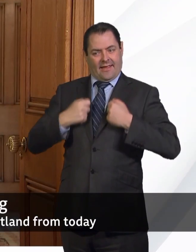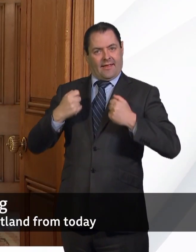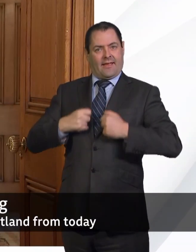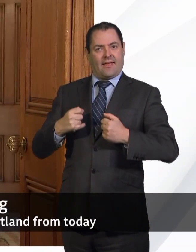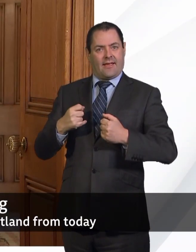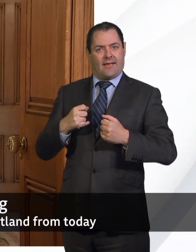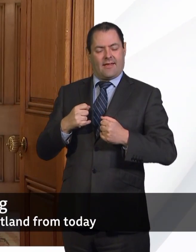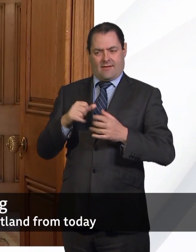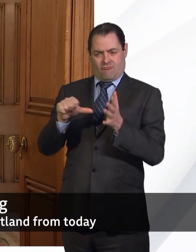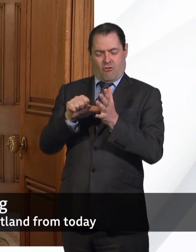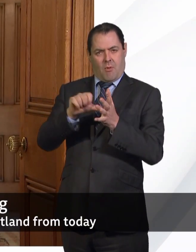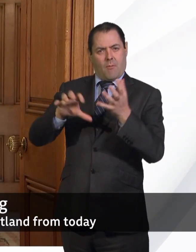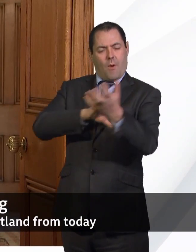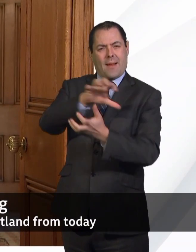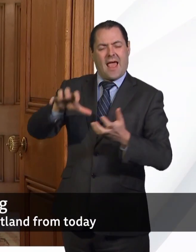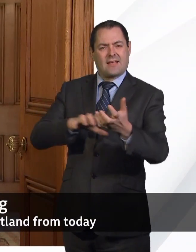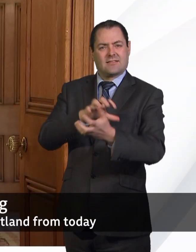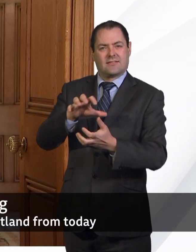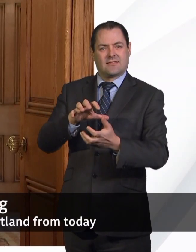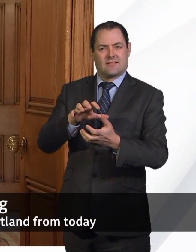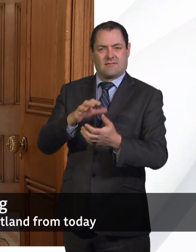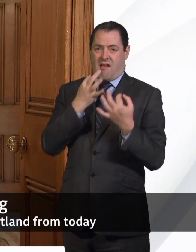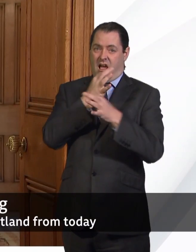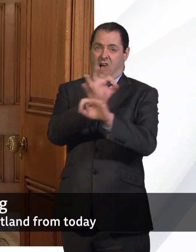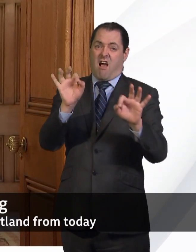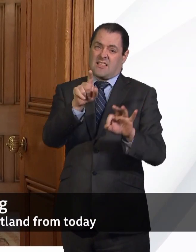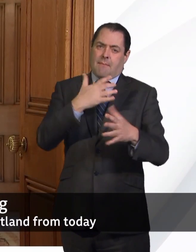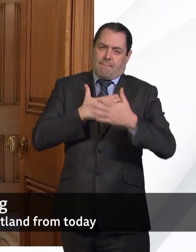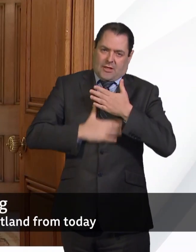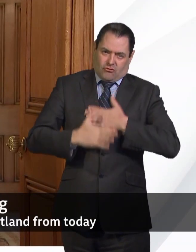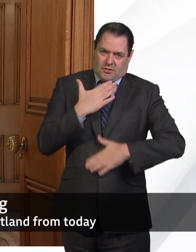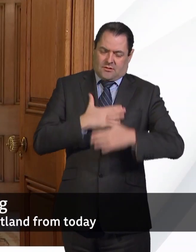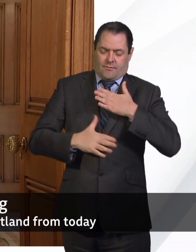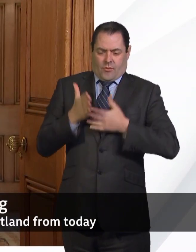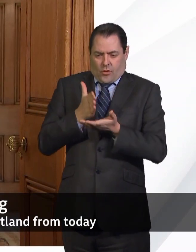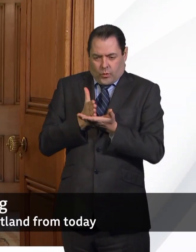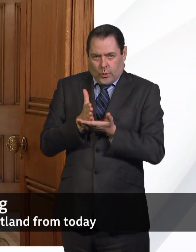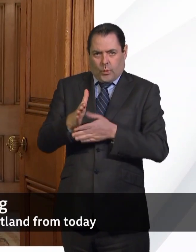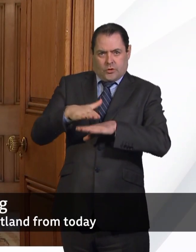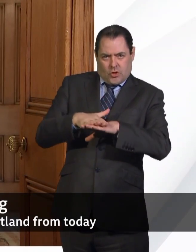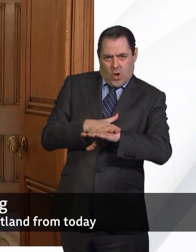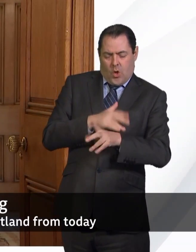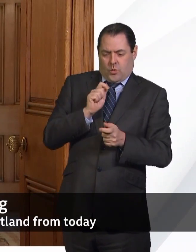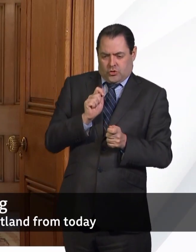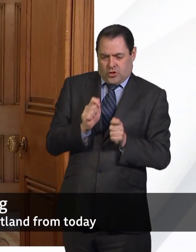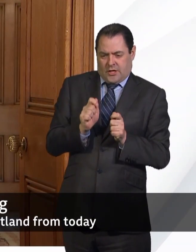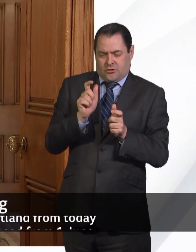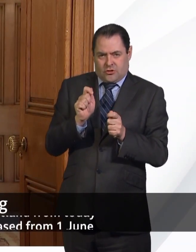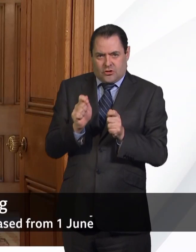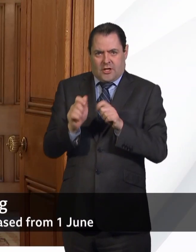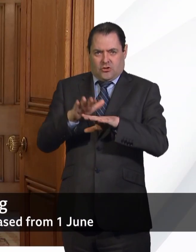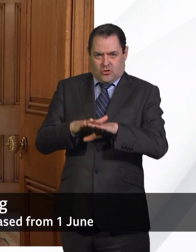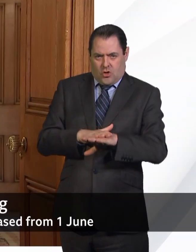complex problem, and we're asking for everyone's patience as we work through it together. We will